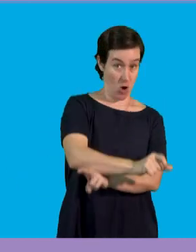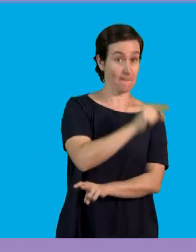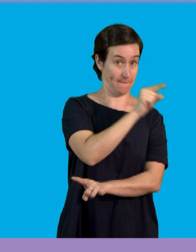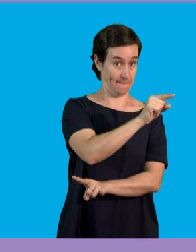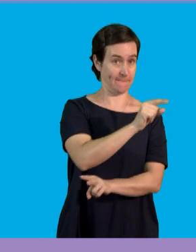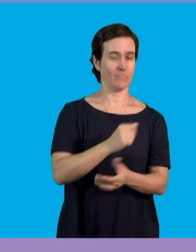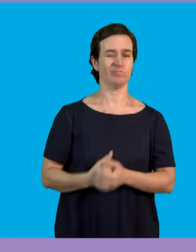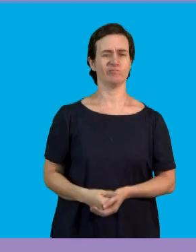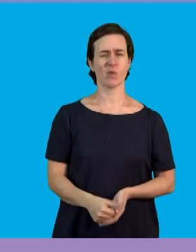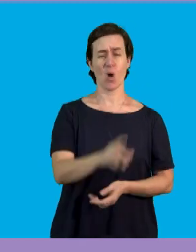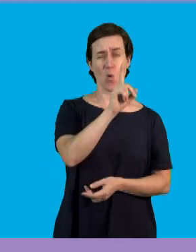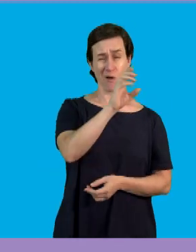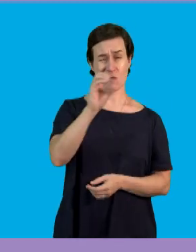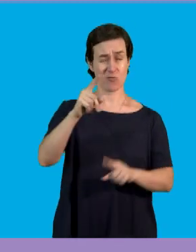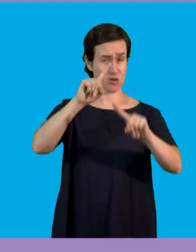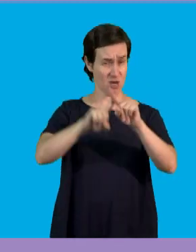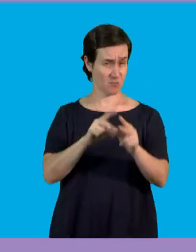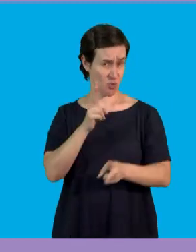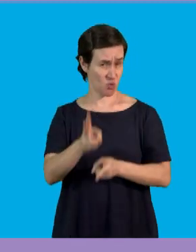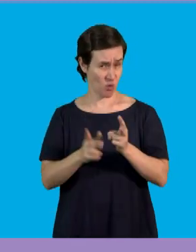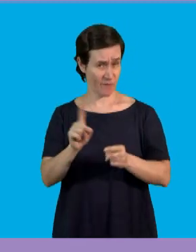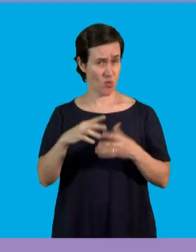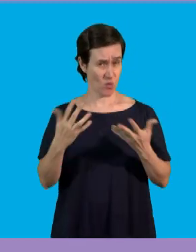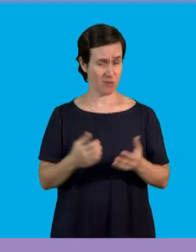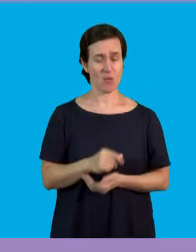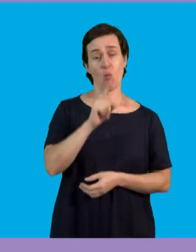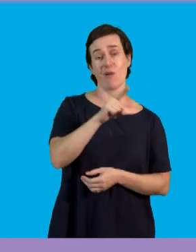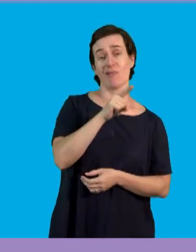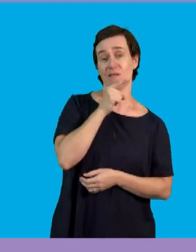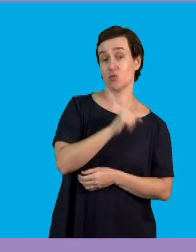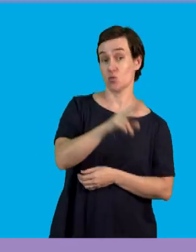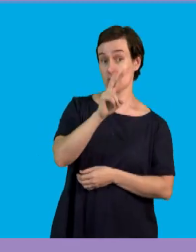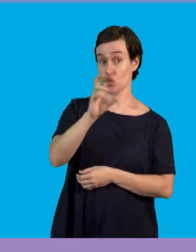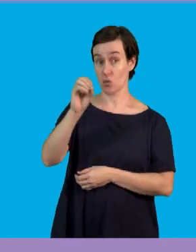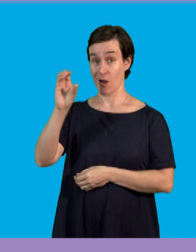column. Then we have 100 multiplied by 12. That is